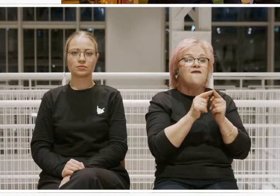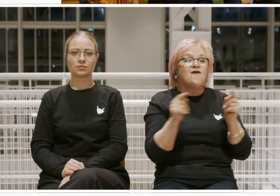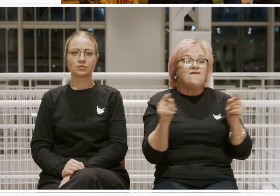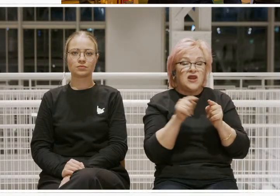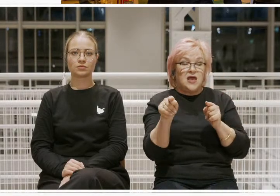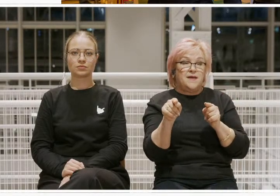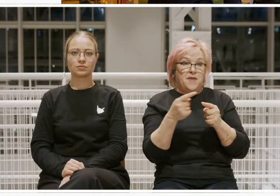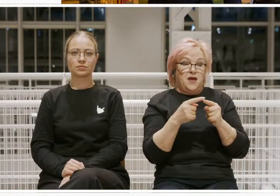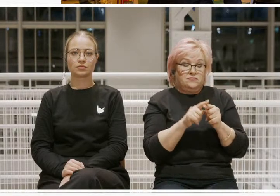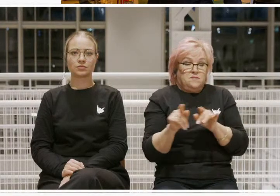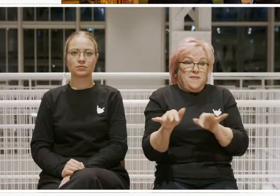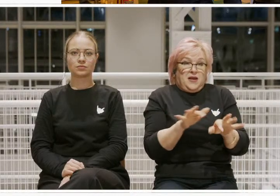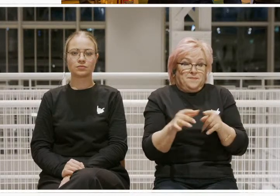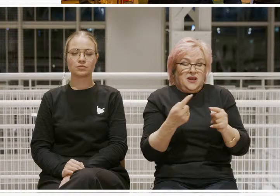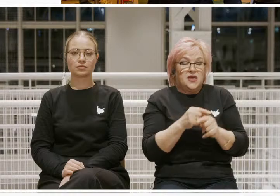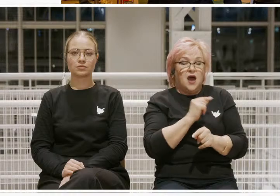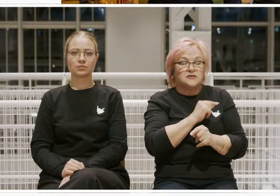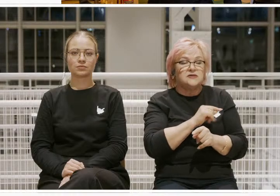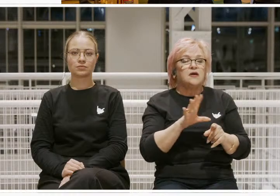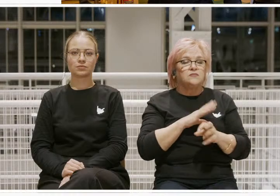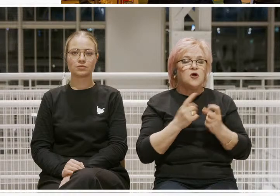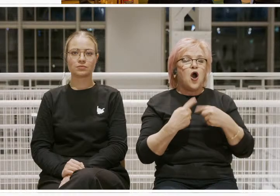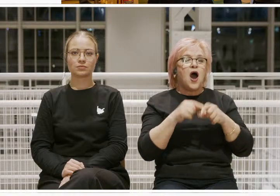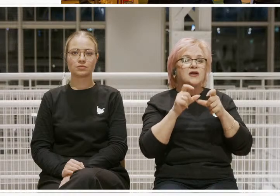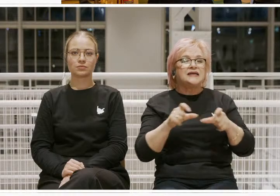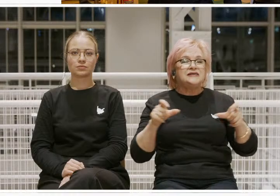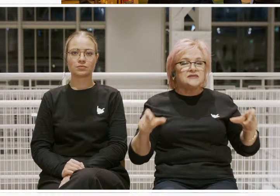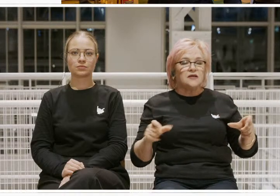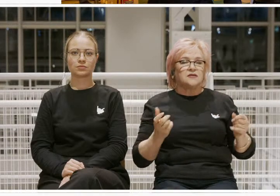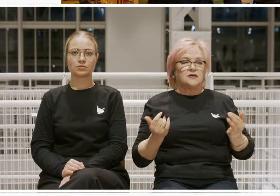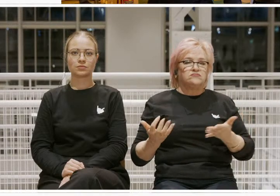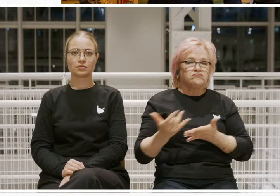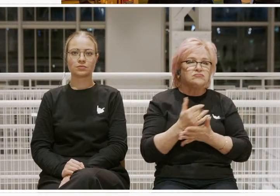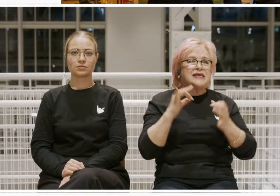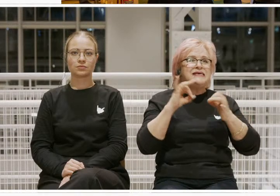projects, they held